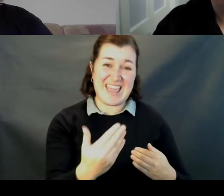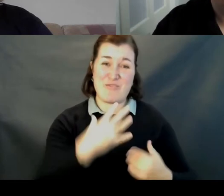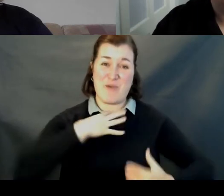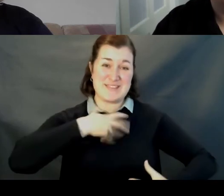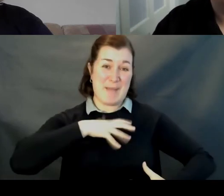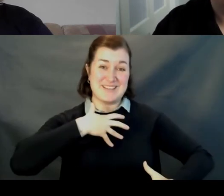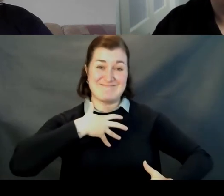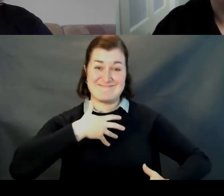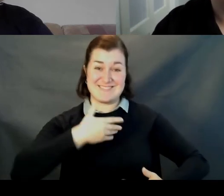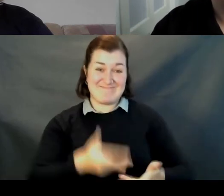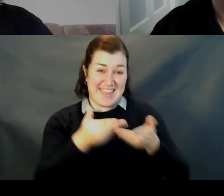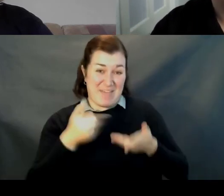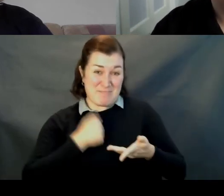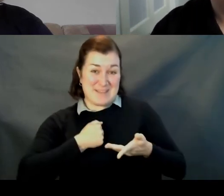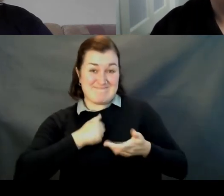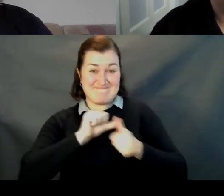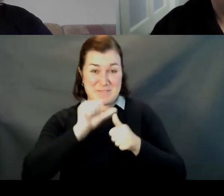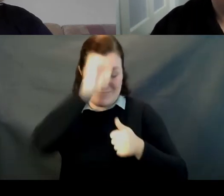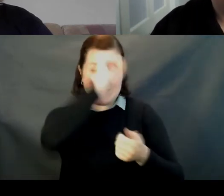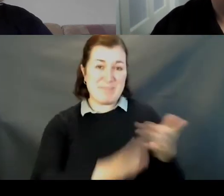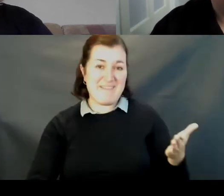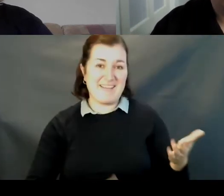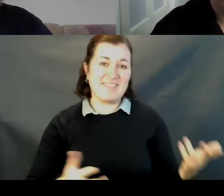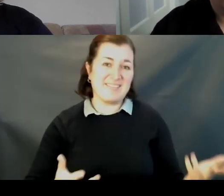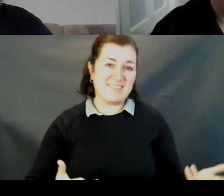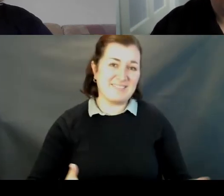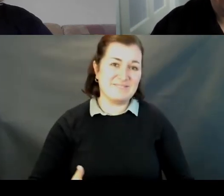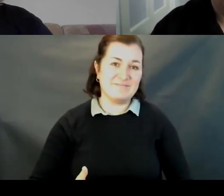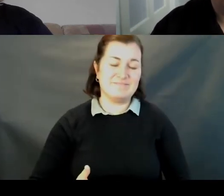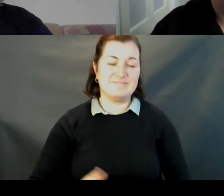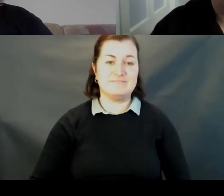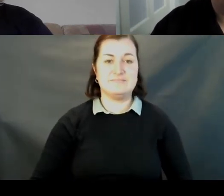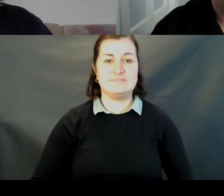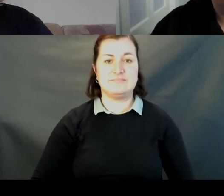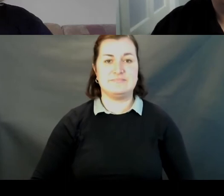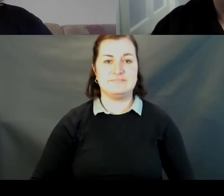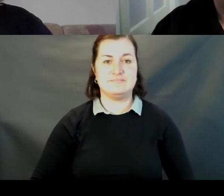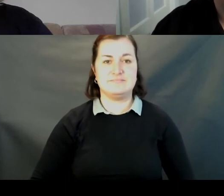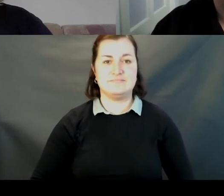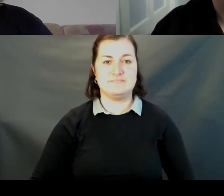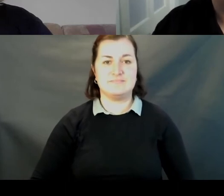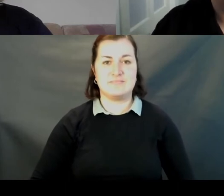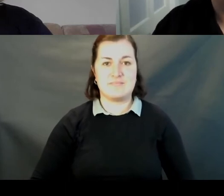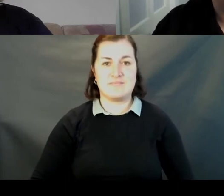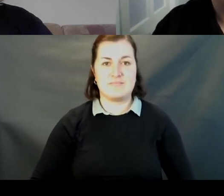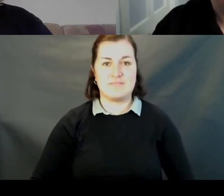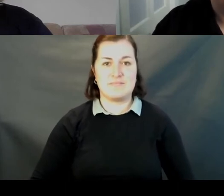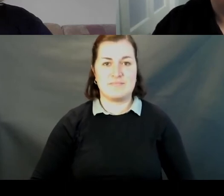them to have the better experience. So if you're willing and got the determination to